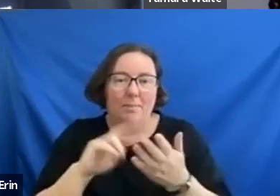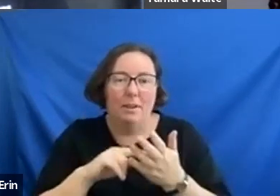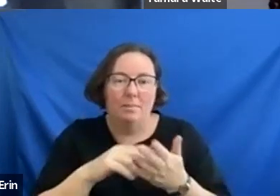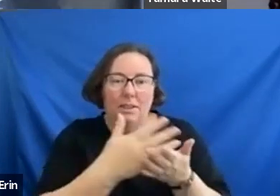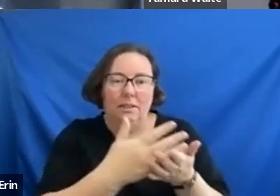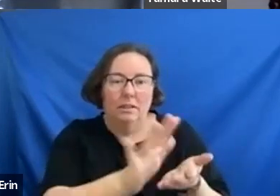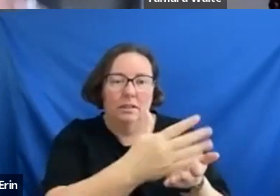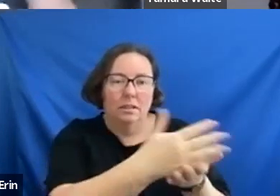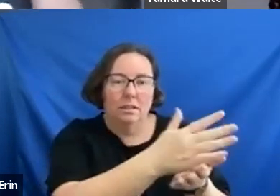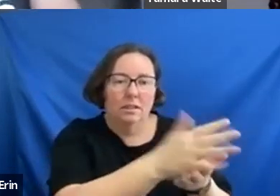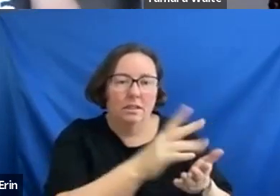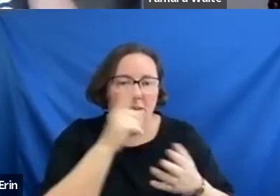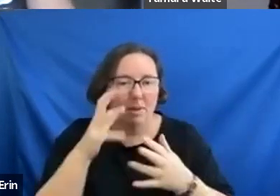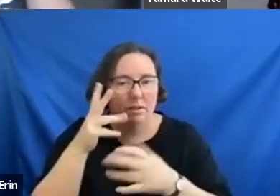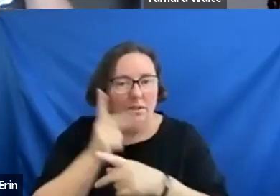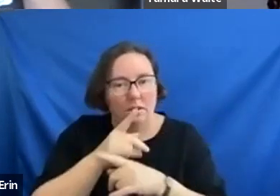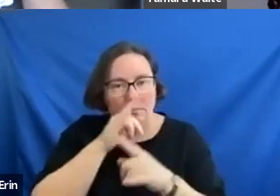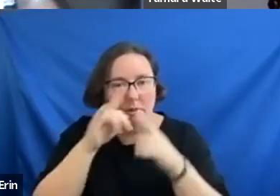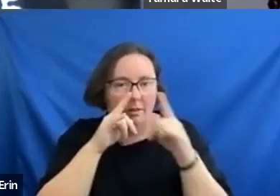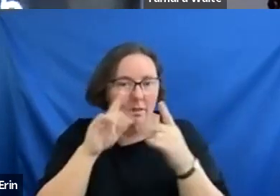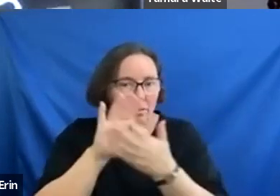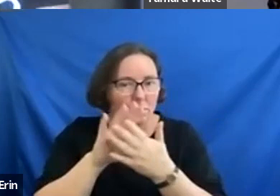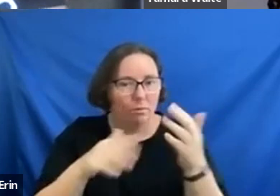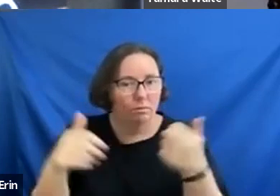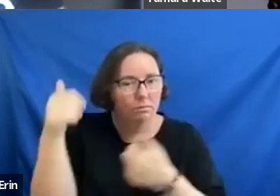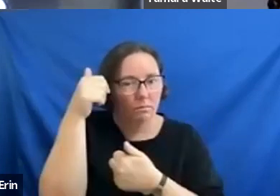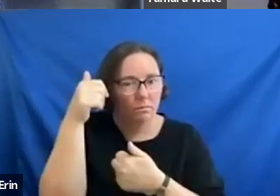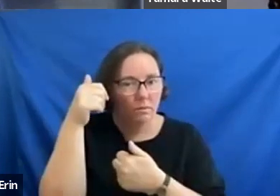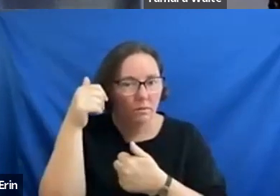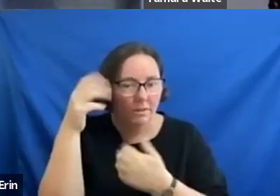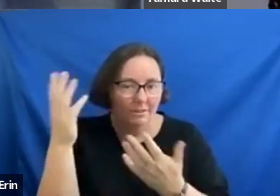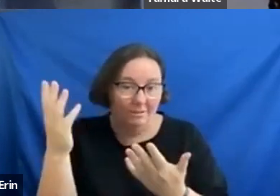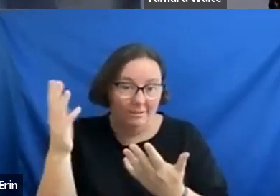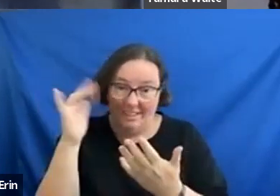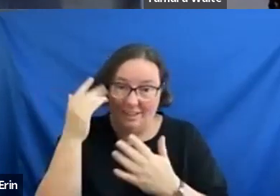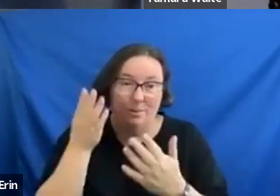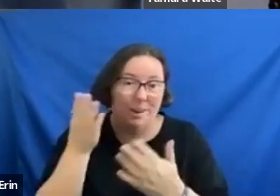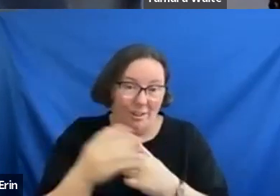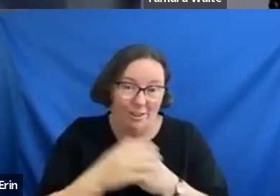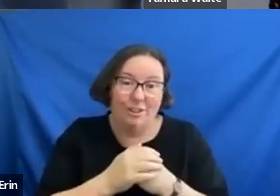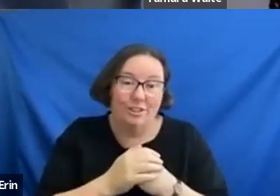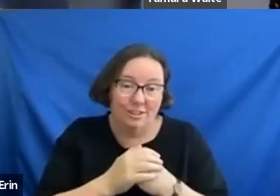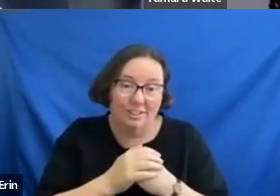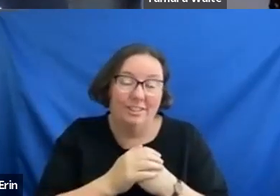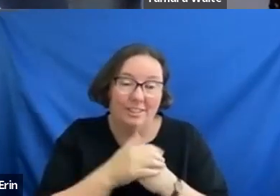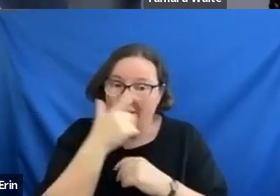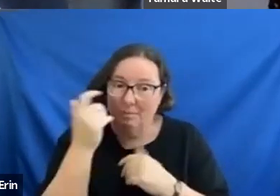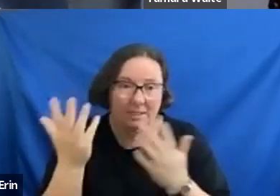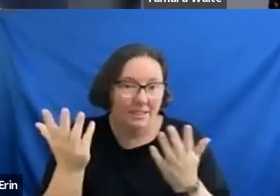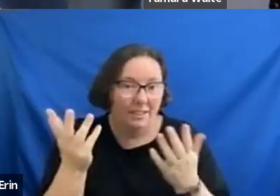term. And the reason why it's in our charge, you know, is there's just